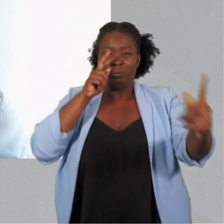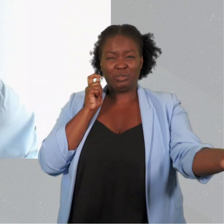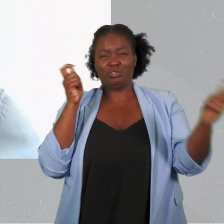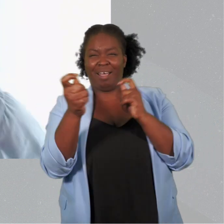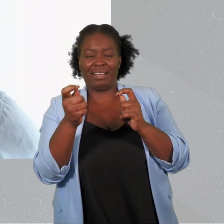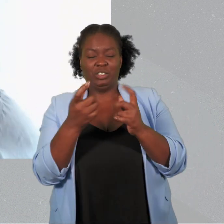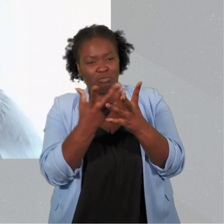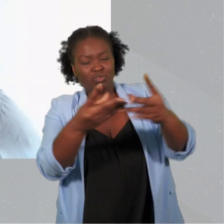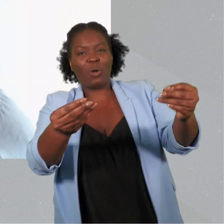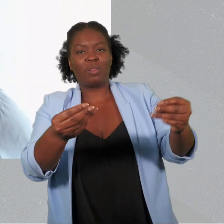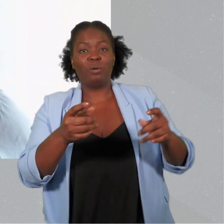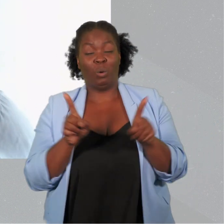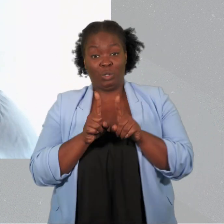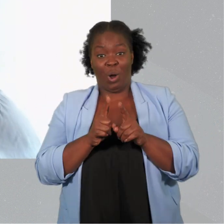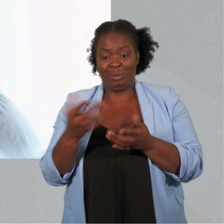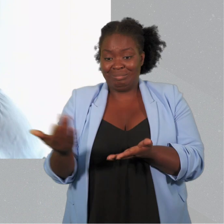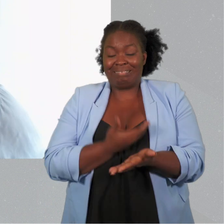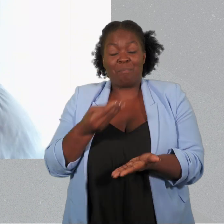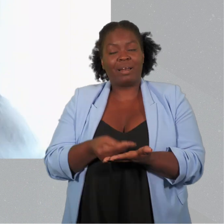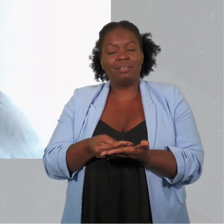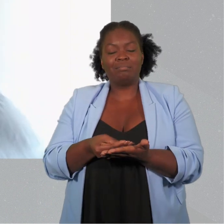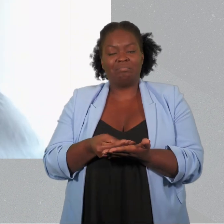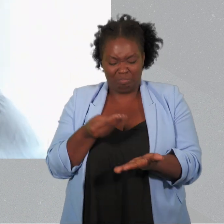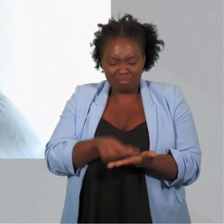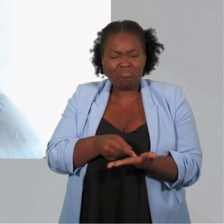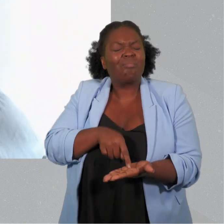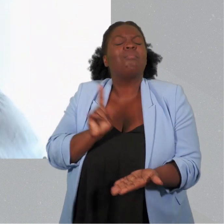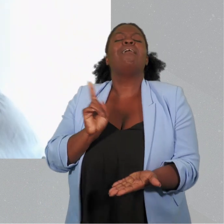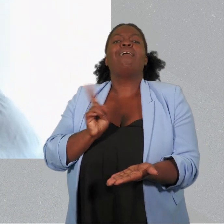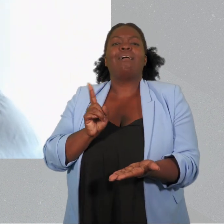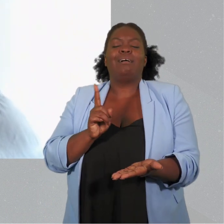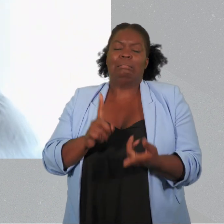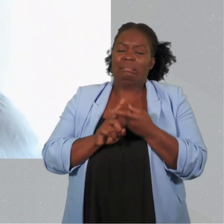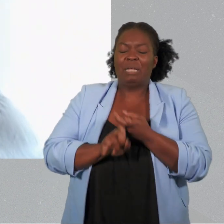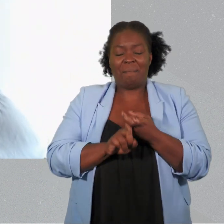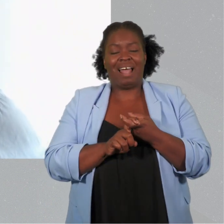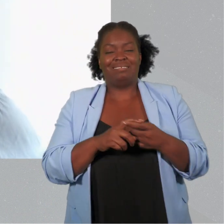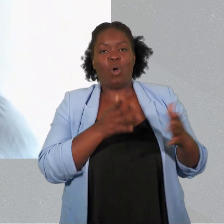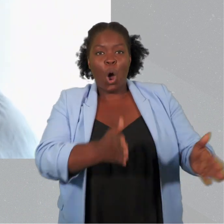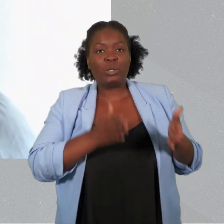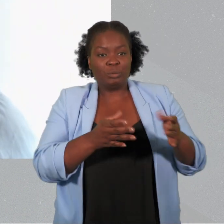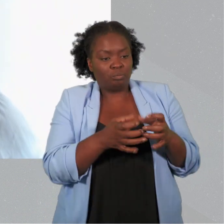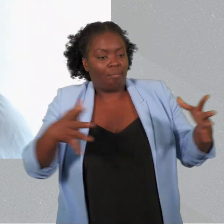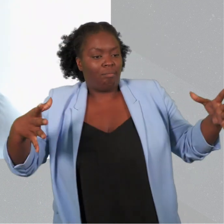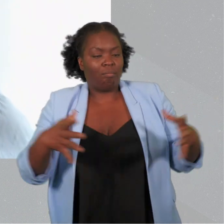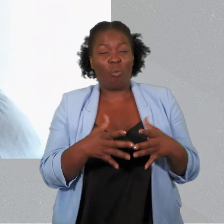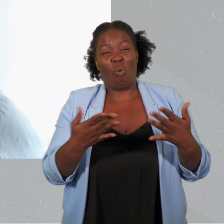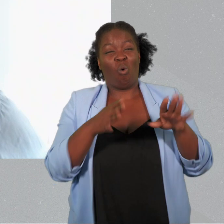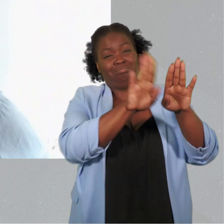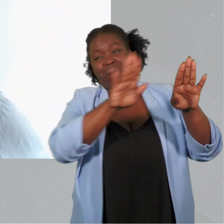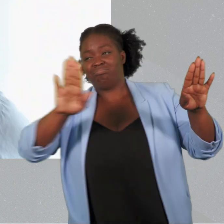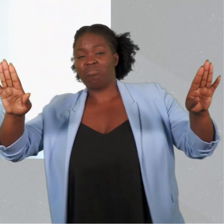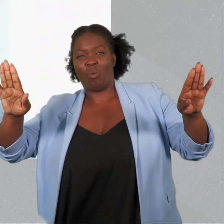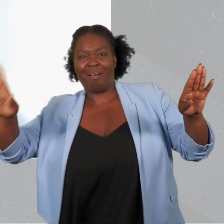would do it because it saves money. How much money does it save? It depends on the size of the trust. depends on the size of your solar field. But for some of the